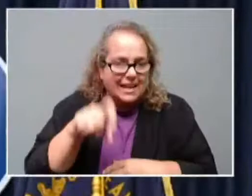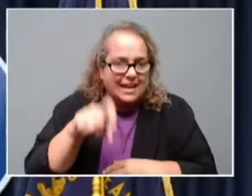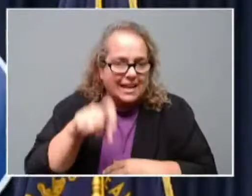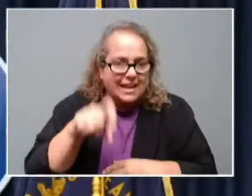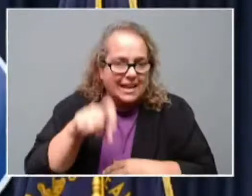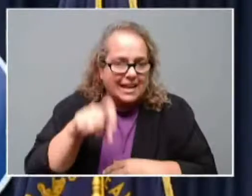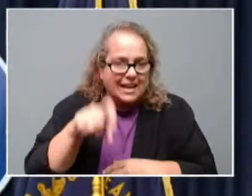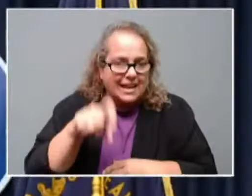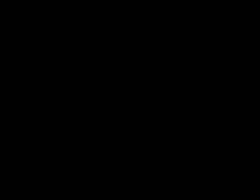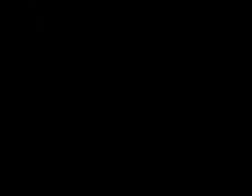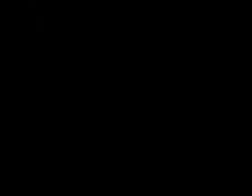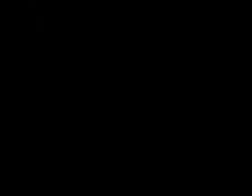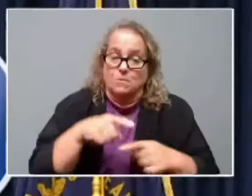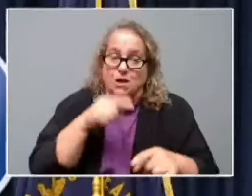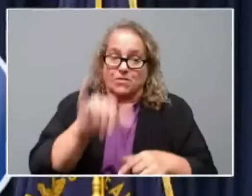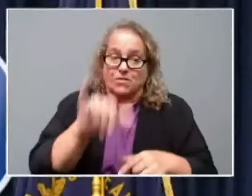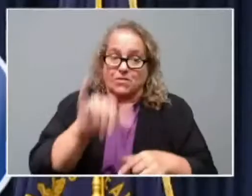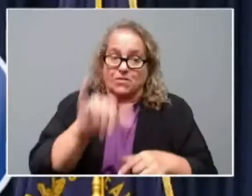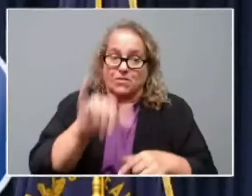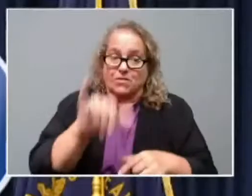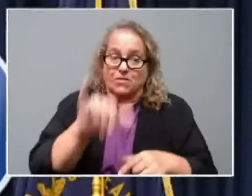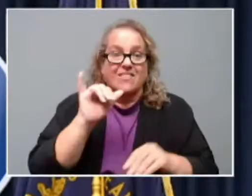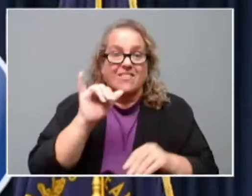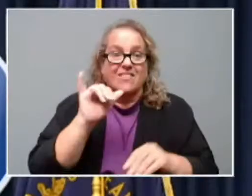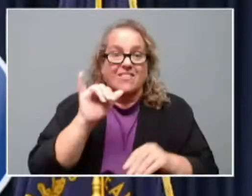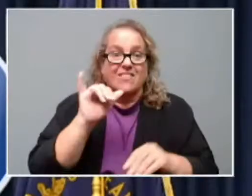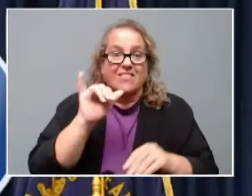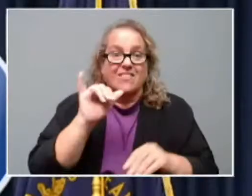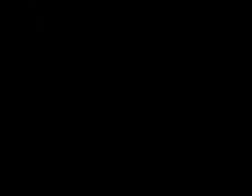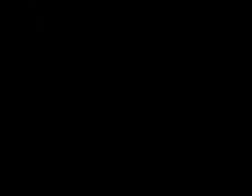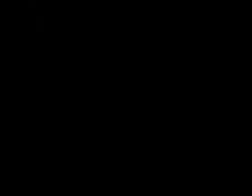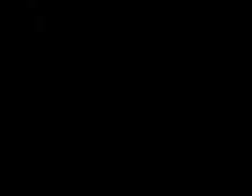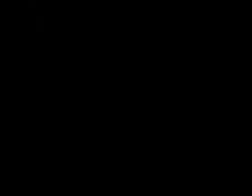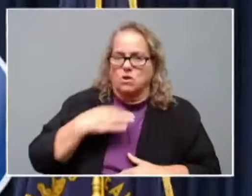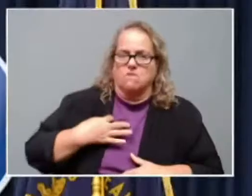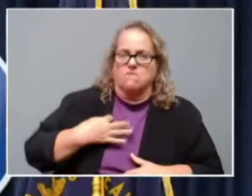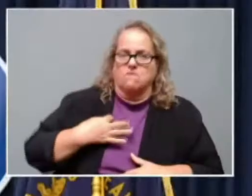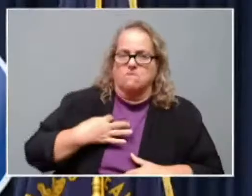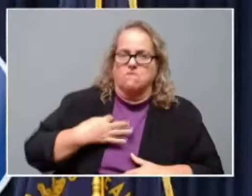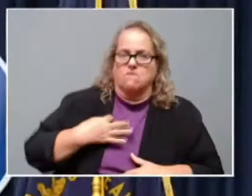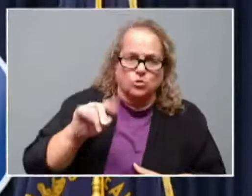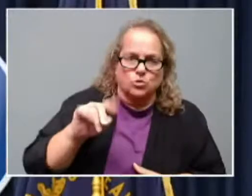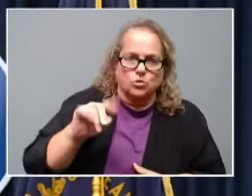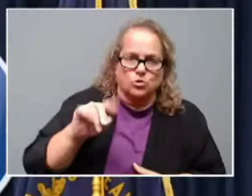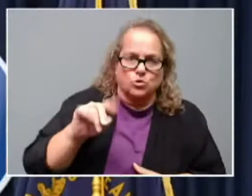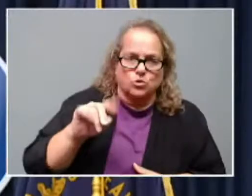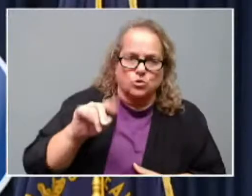That story is those were Kentuckians volunteering to do it, coming to us,